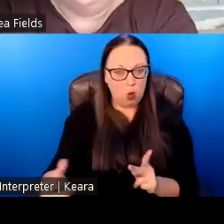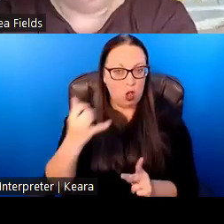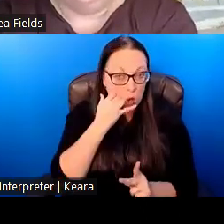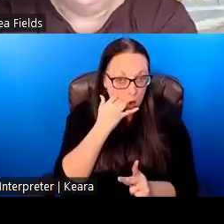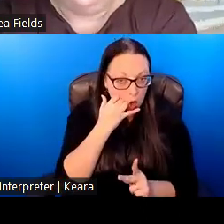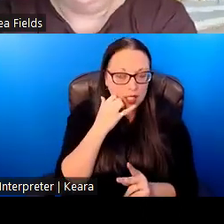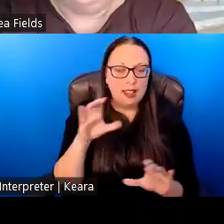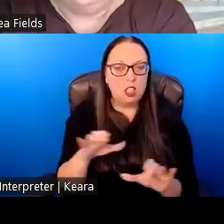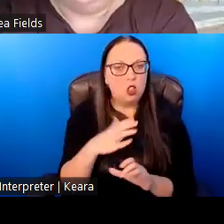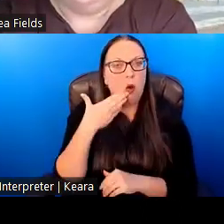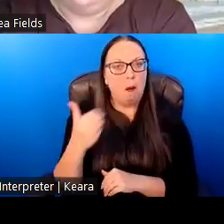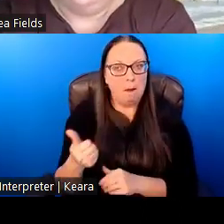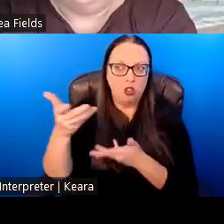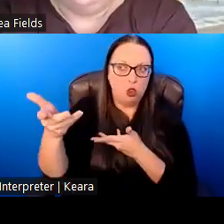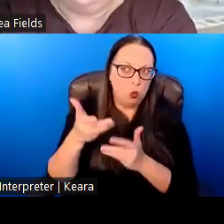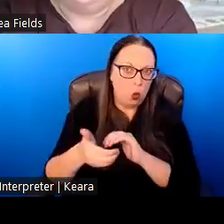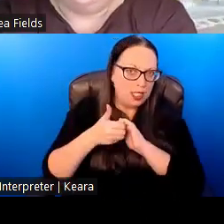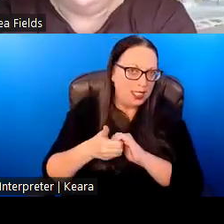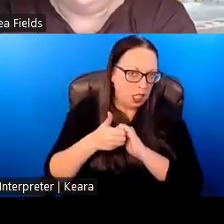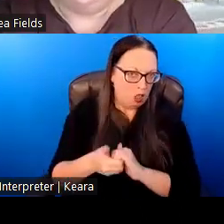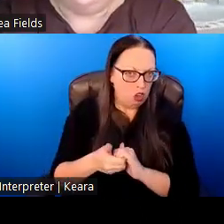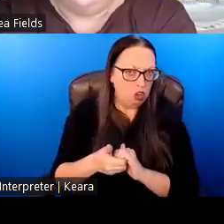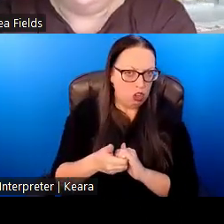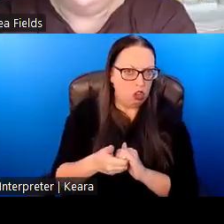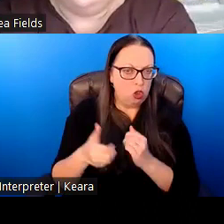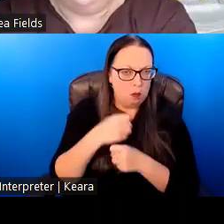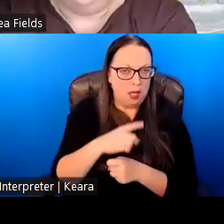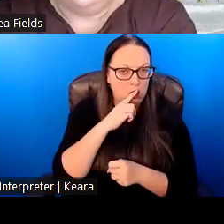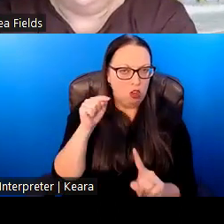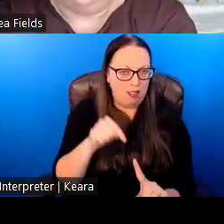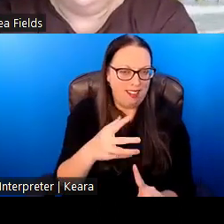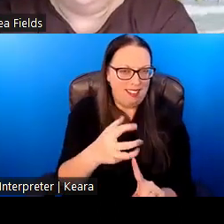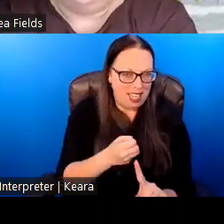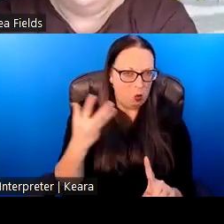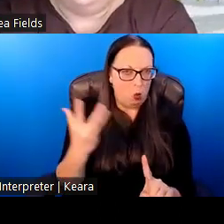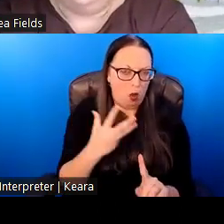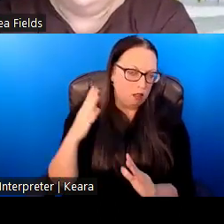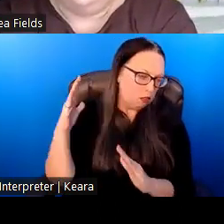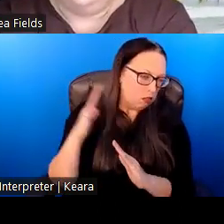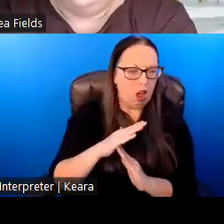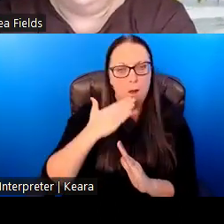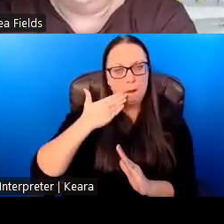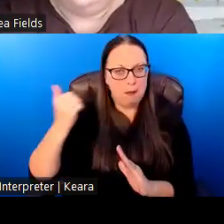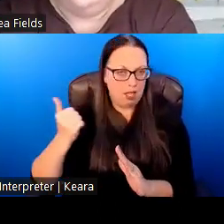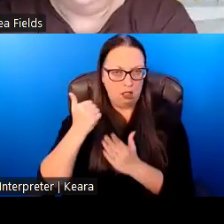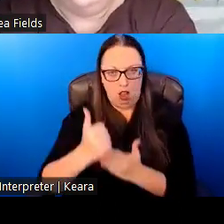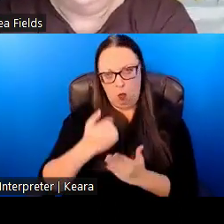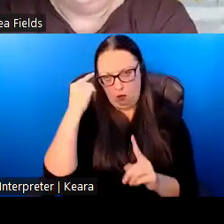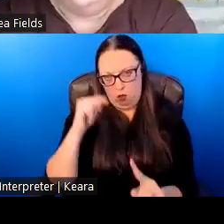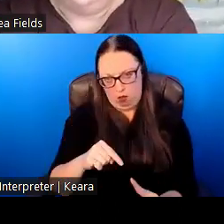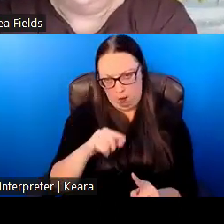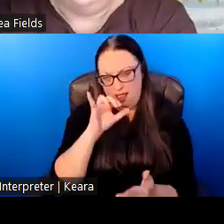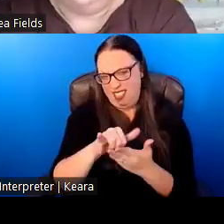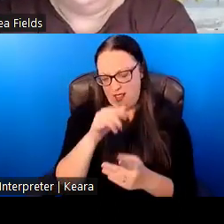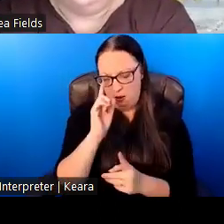work together to get them connected in with what would really help them the very most in that moment.